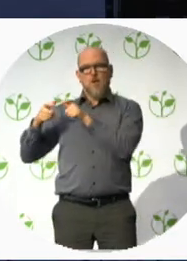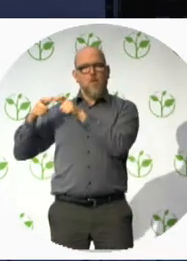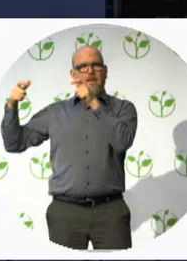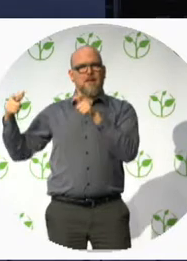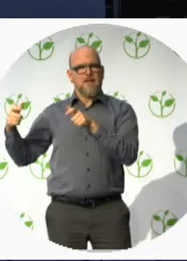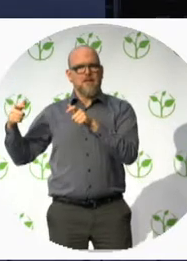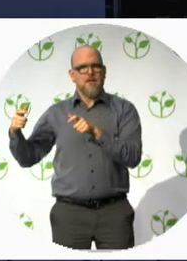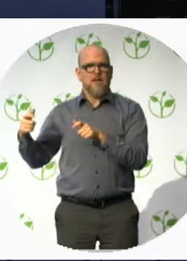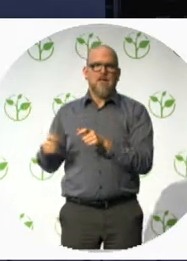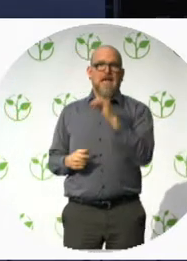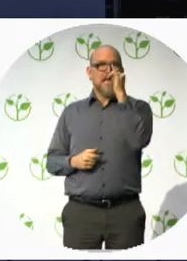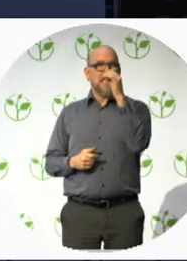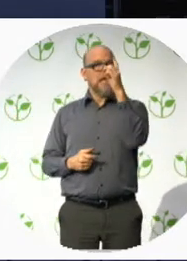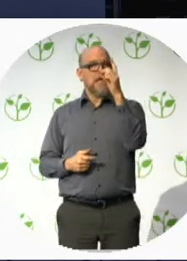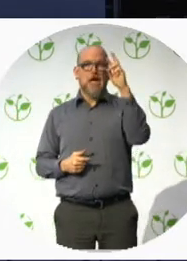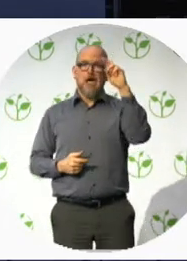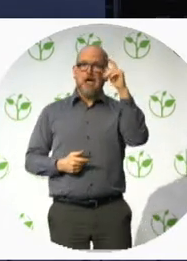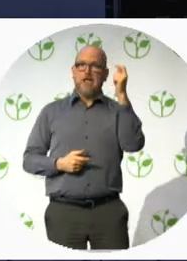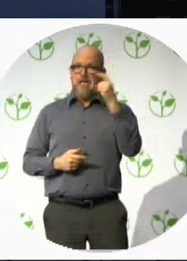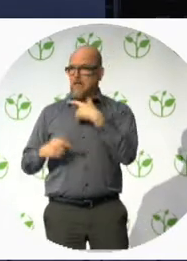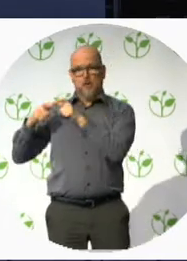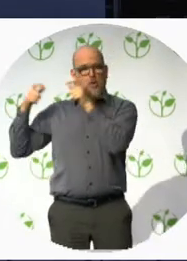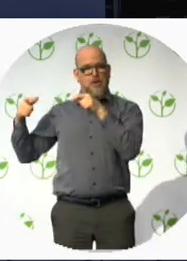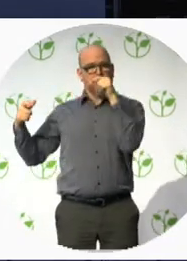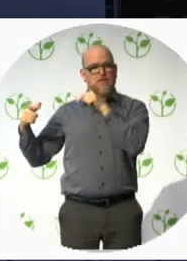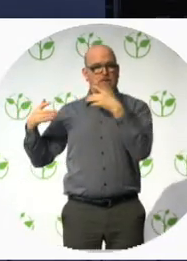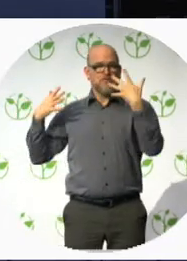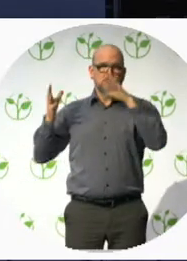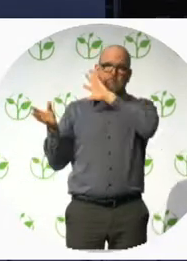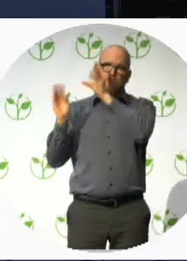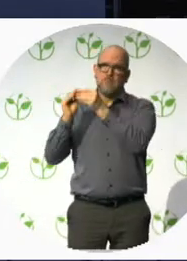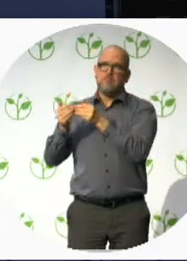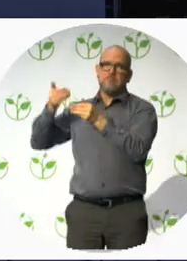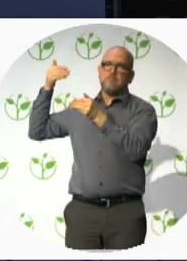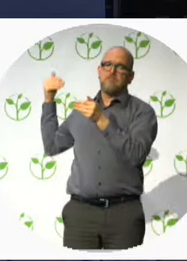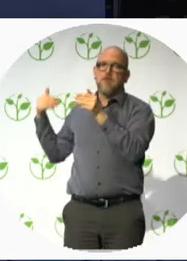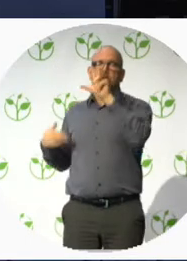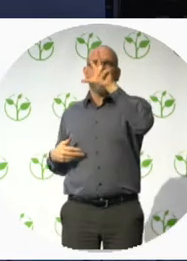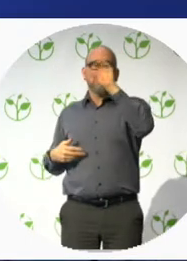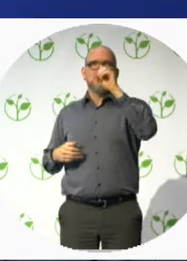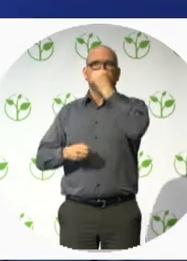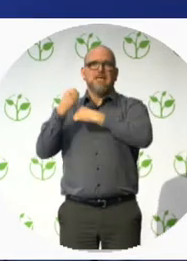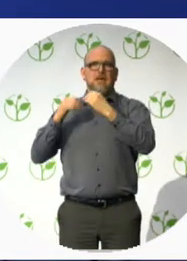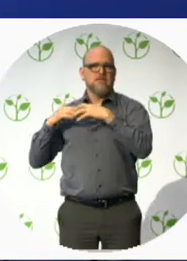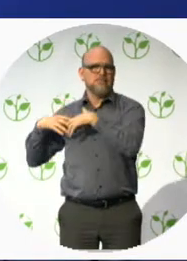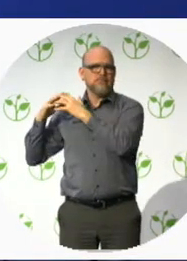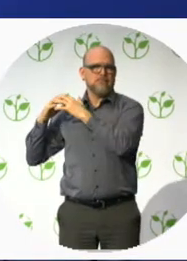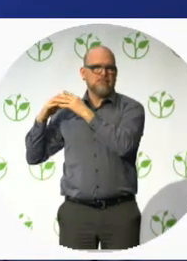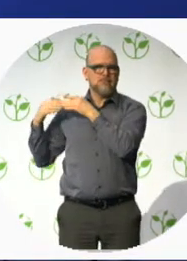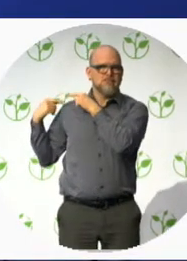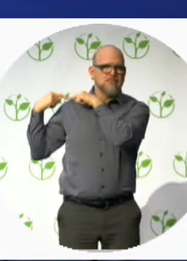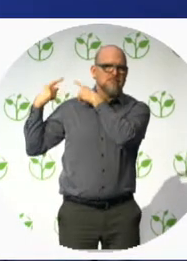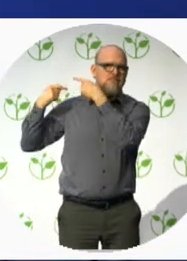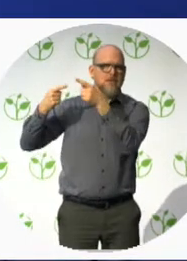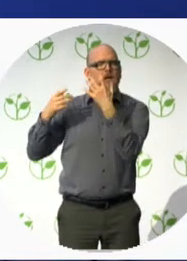And during that time, we've developed over 70 software products. Some are CD-based and some are